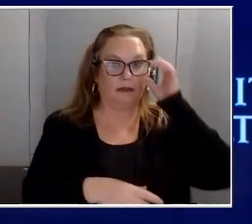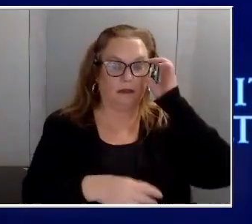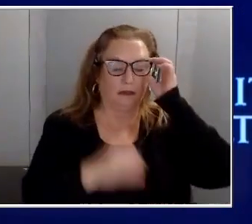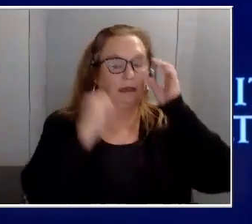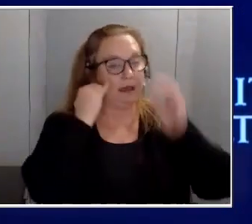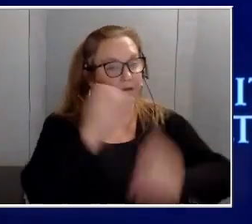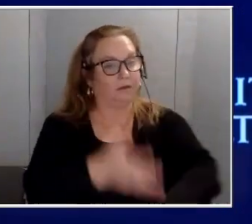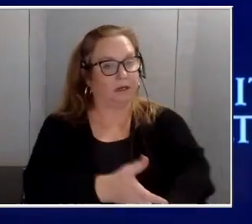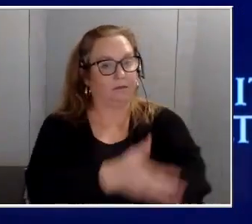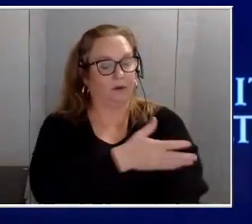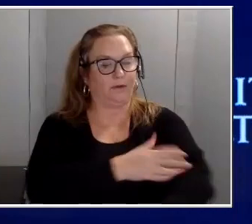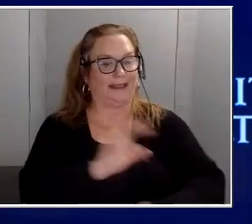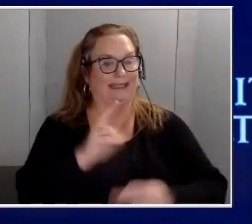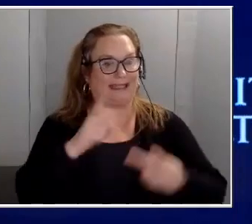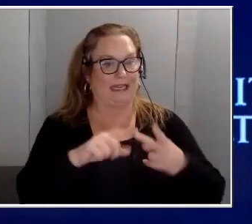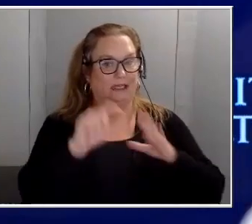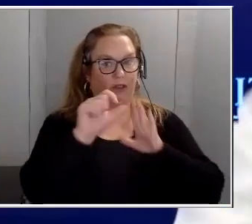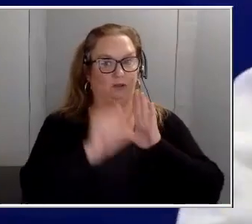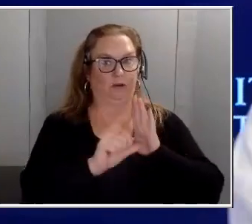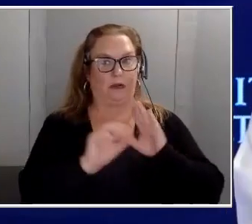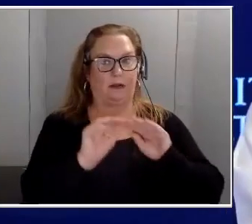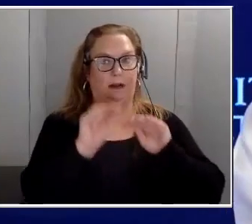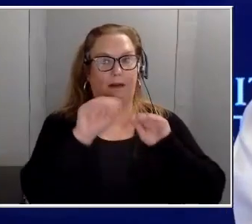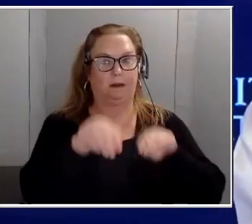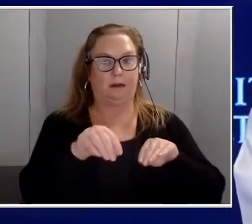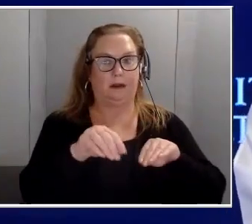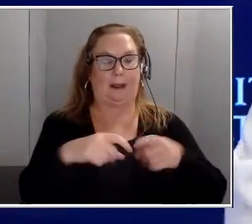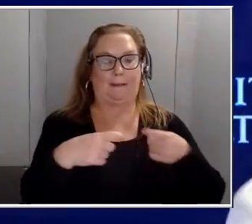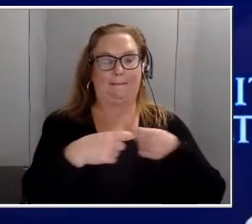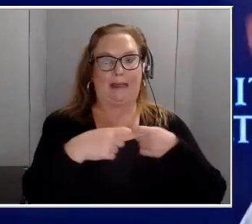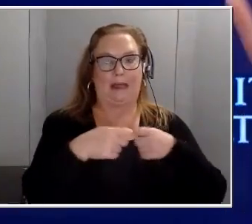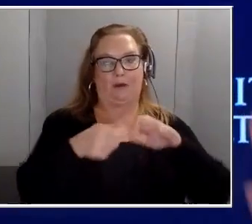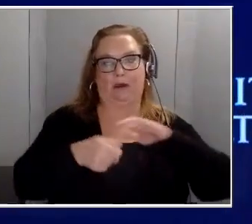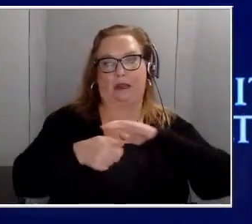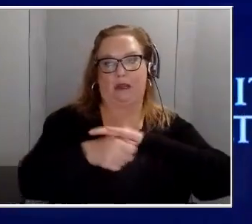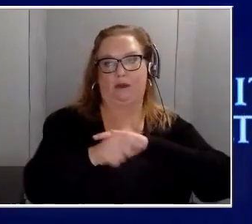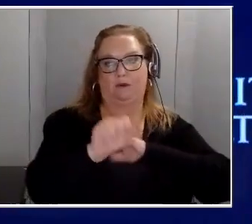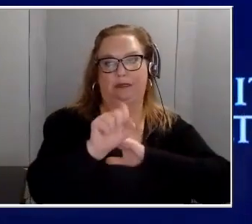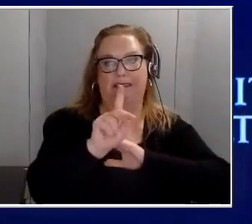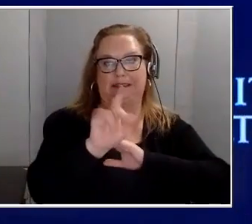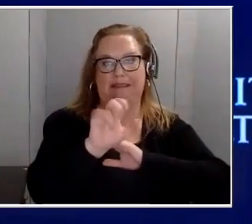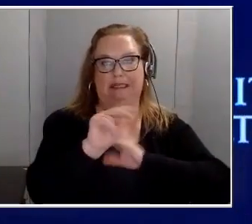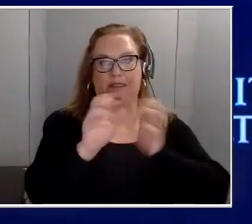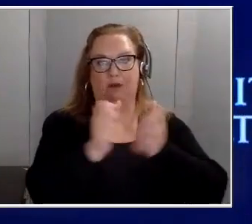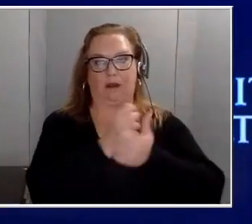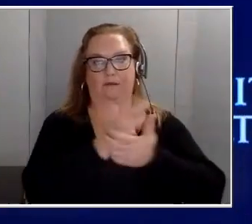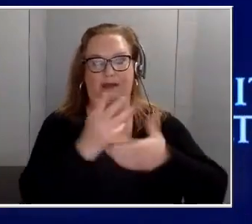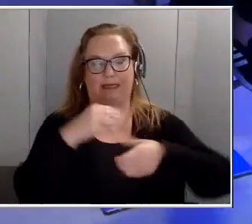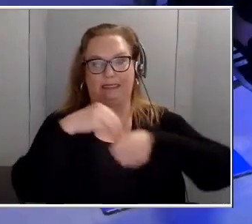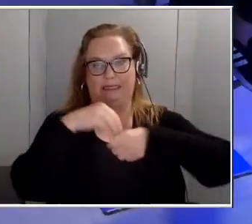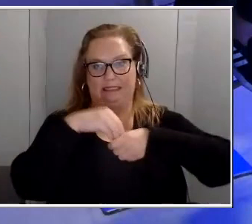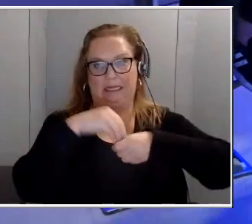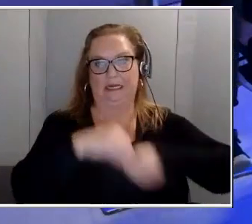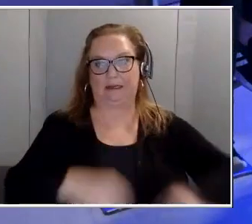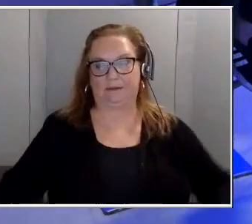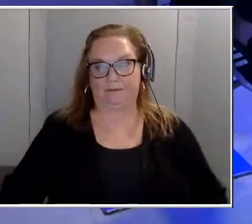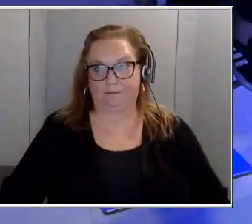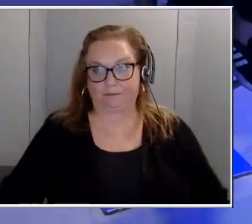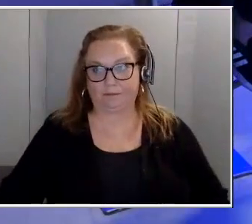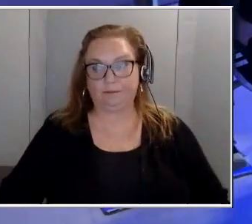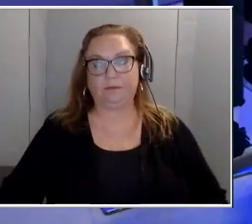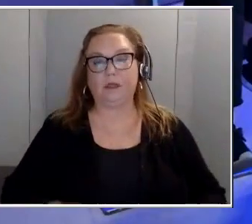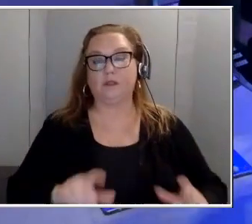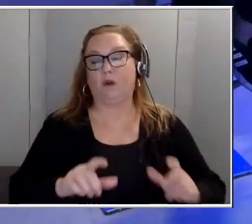do, then the second procedure is me placing a battery underneath the skin, so then everything is on the inside. And is the idea to eventually